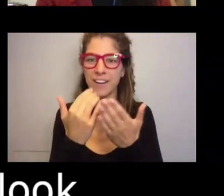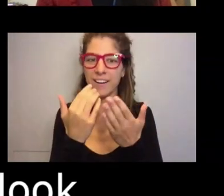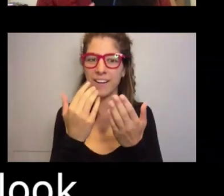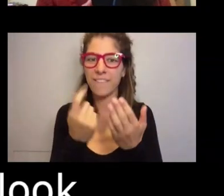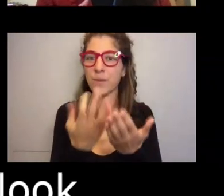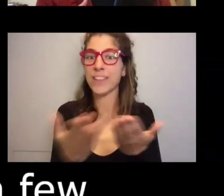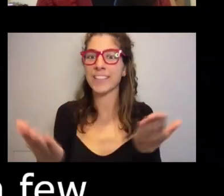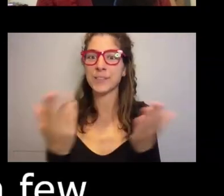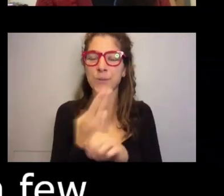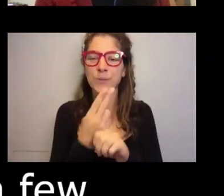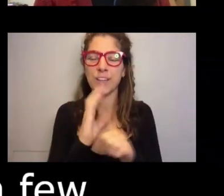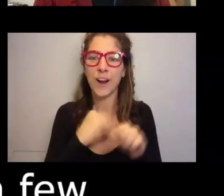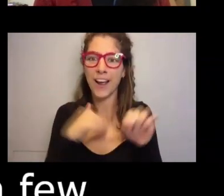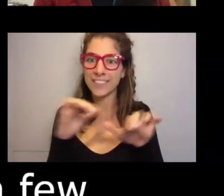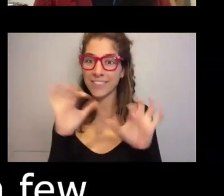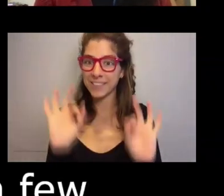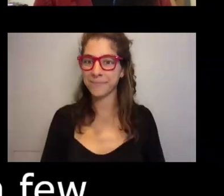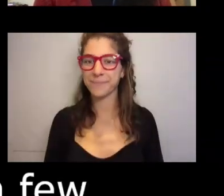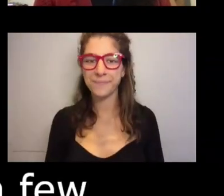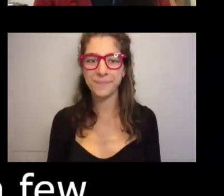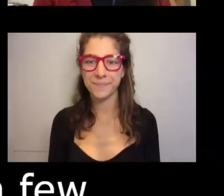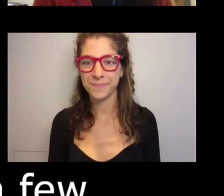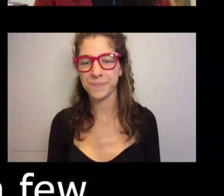might use in our little activity.